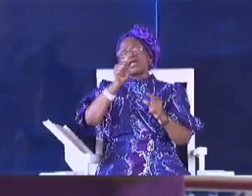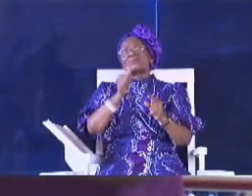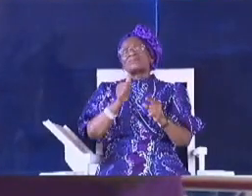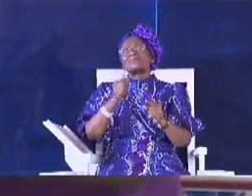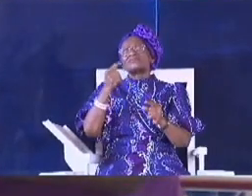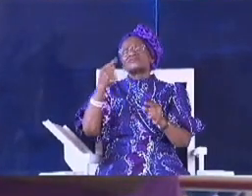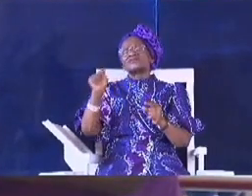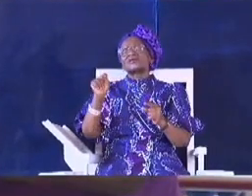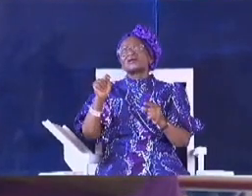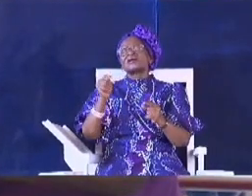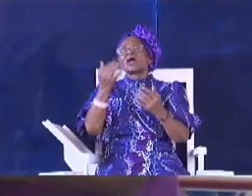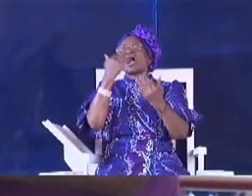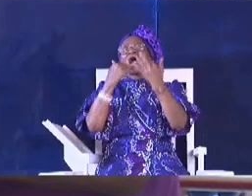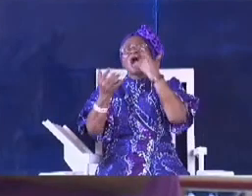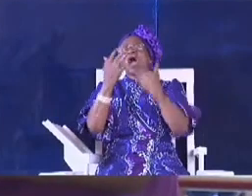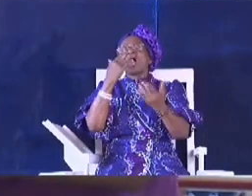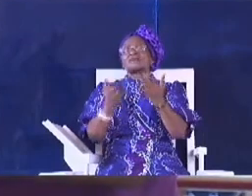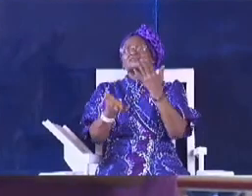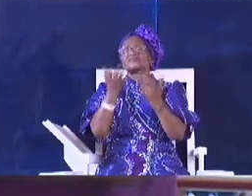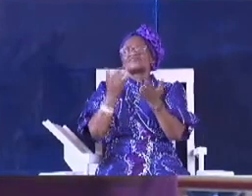the consuming fire,